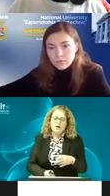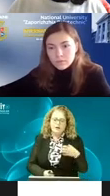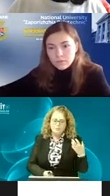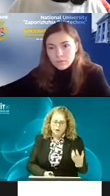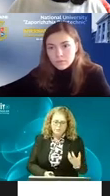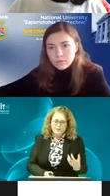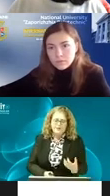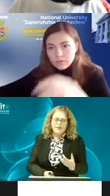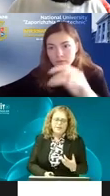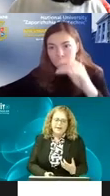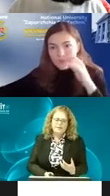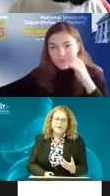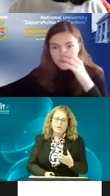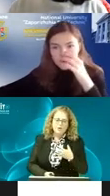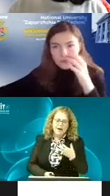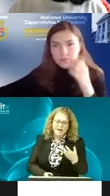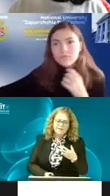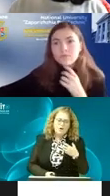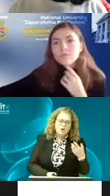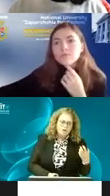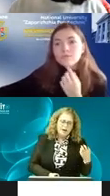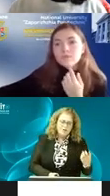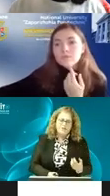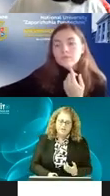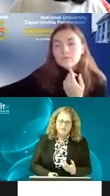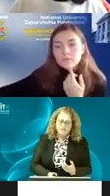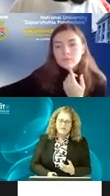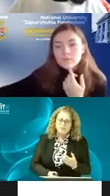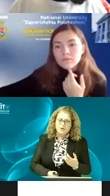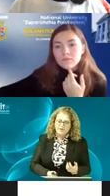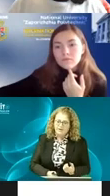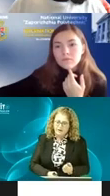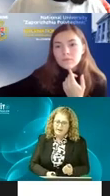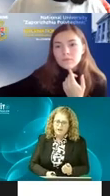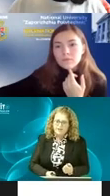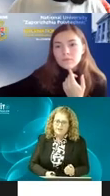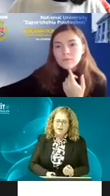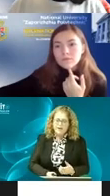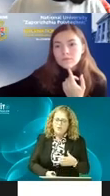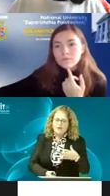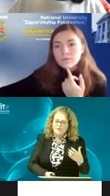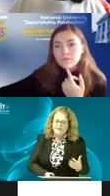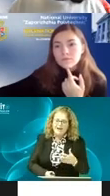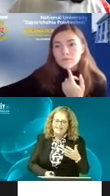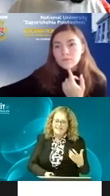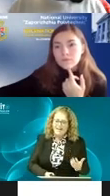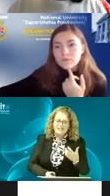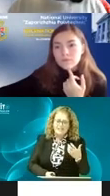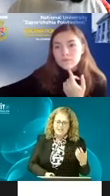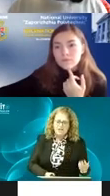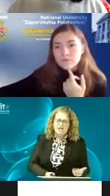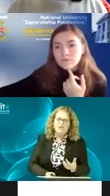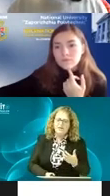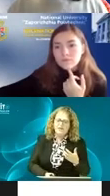are a department that unites all the other faculties that we have here in HIT. We have design,